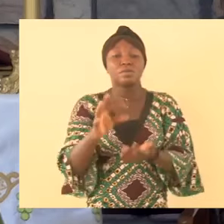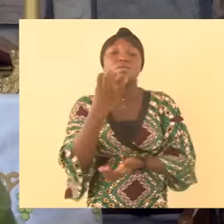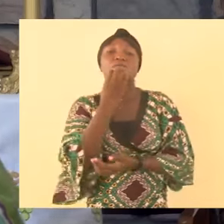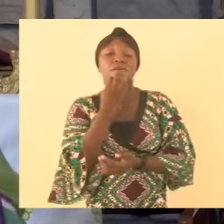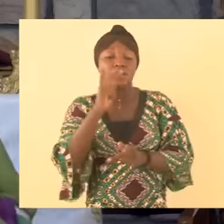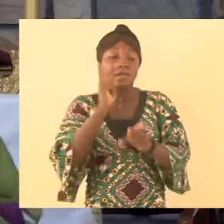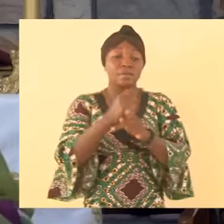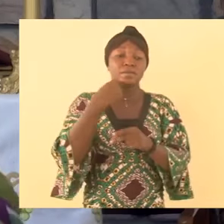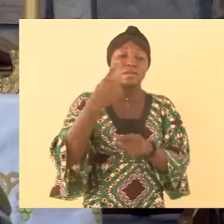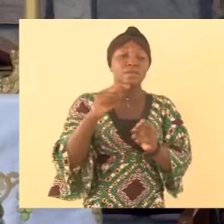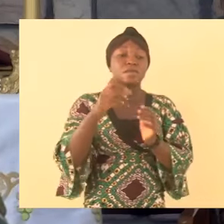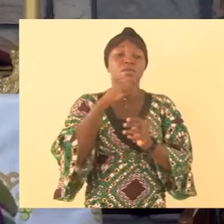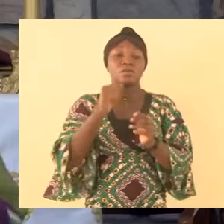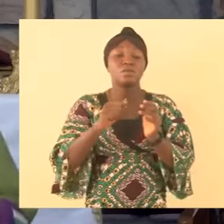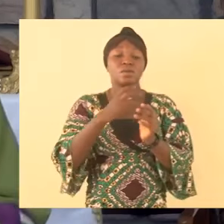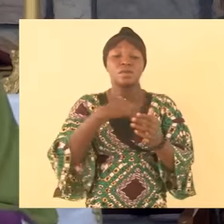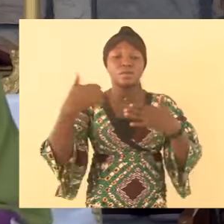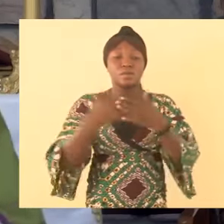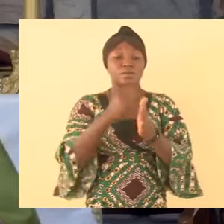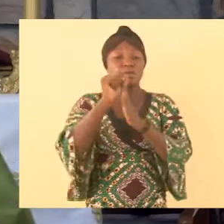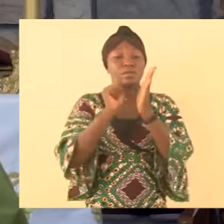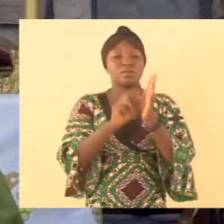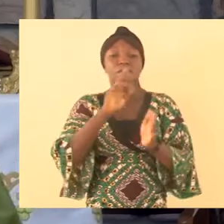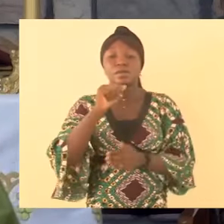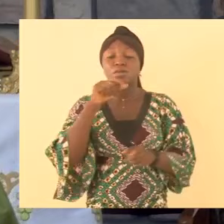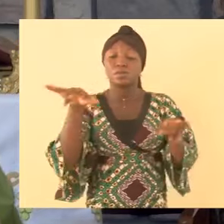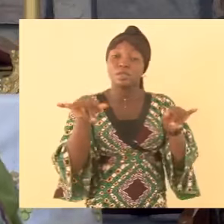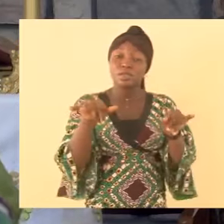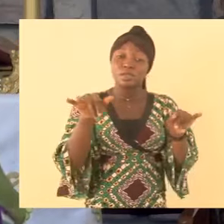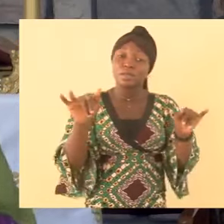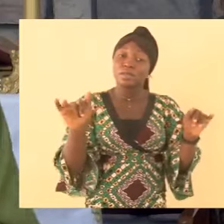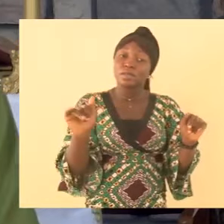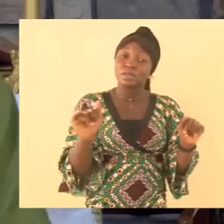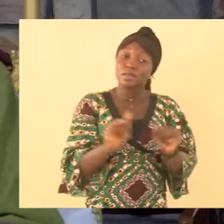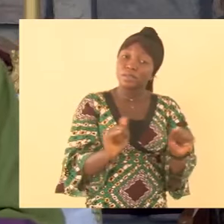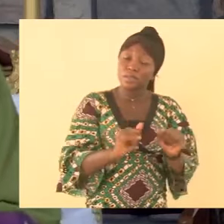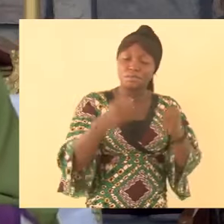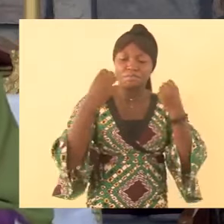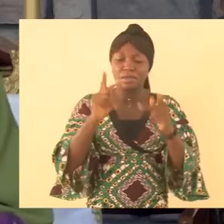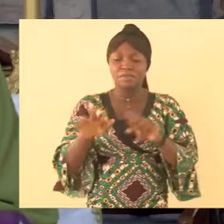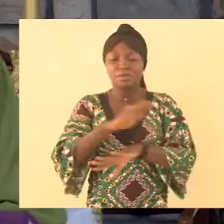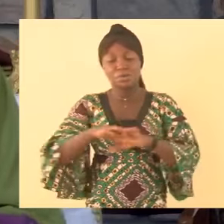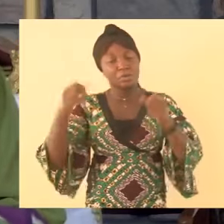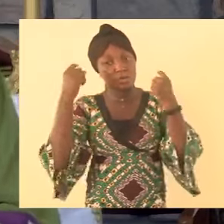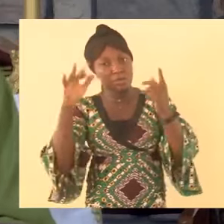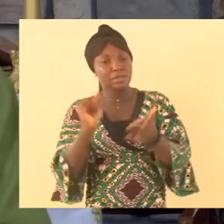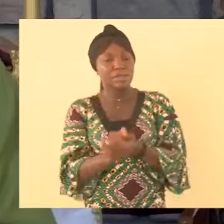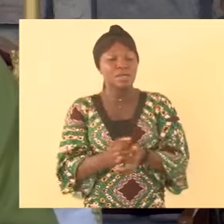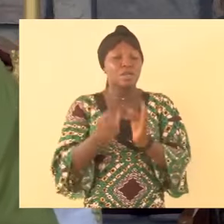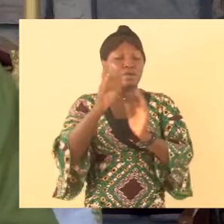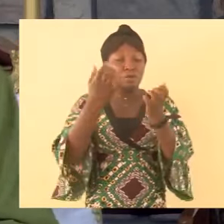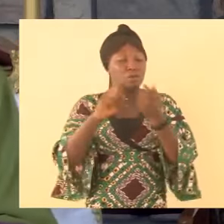Hebrews. You know, I keep saying the Old Testament and the New Testament are not the same. But many people don't understand that. Now, if you want